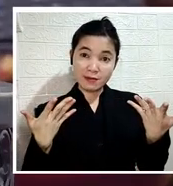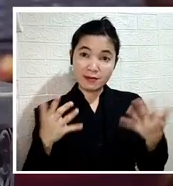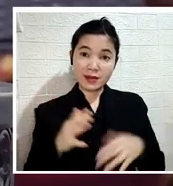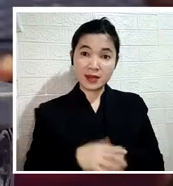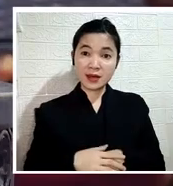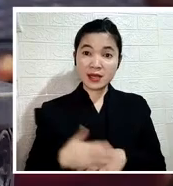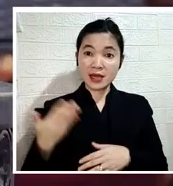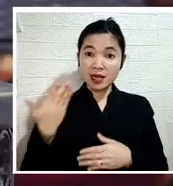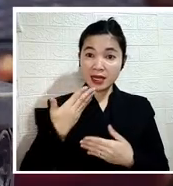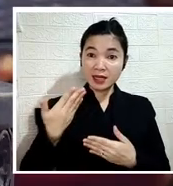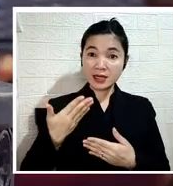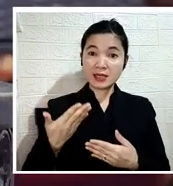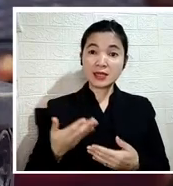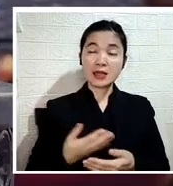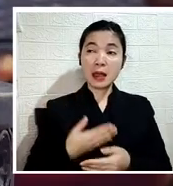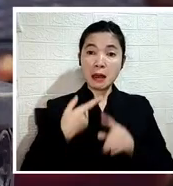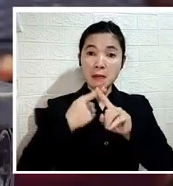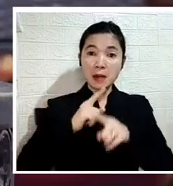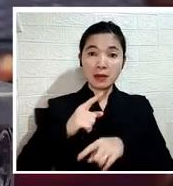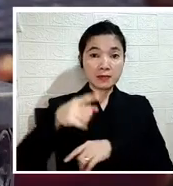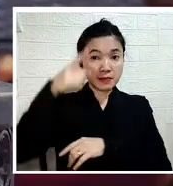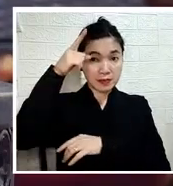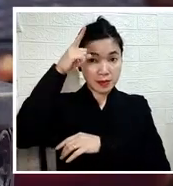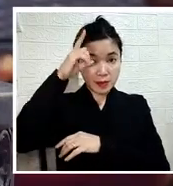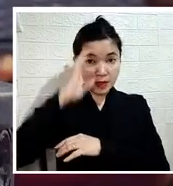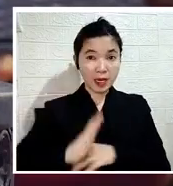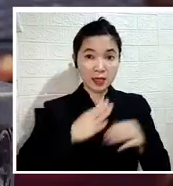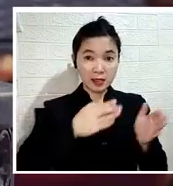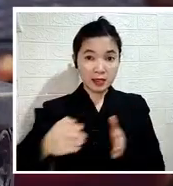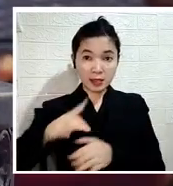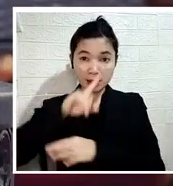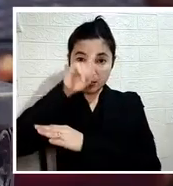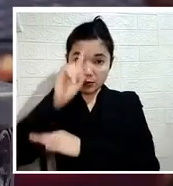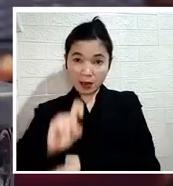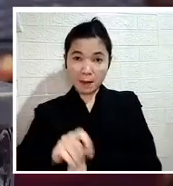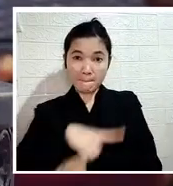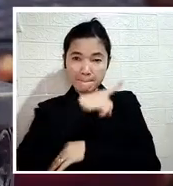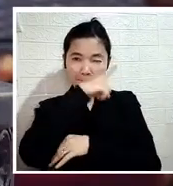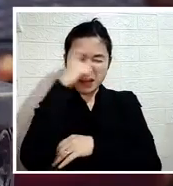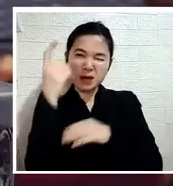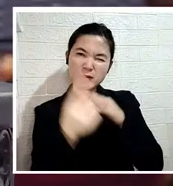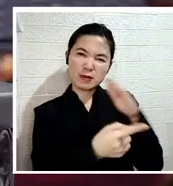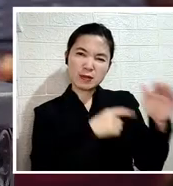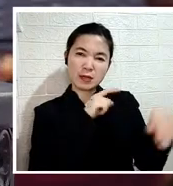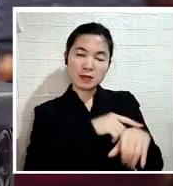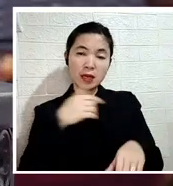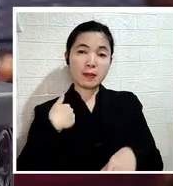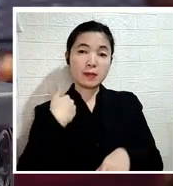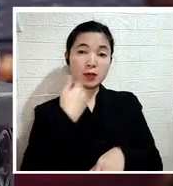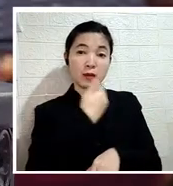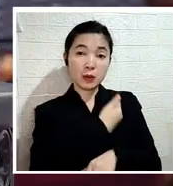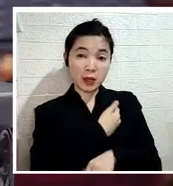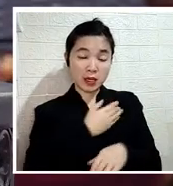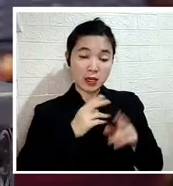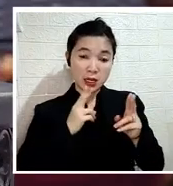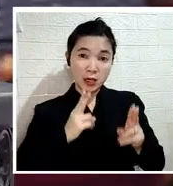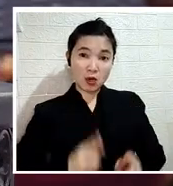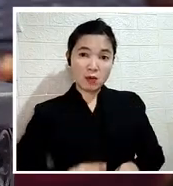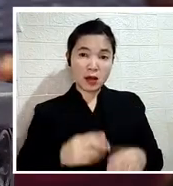nakabase ba kini sa plano sa Dios? Because sometimes we as human, no, buot-buoton,